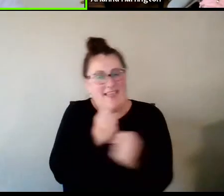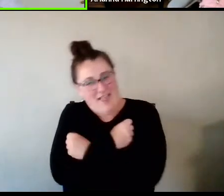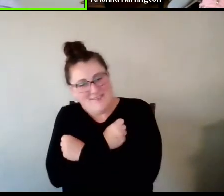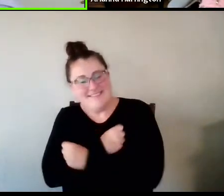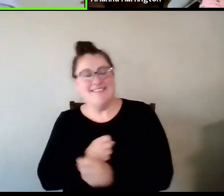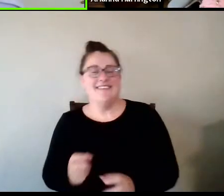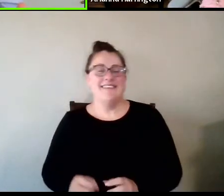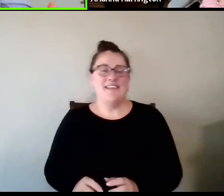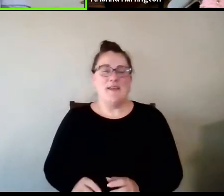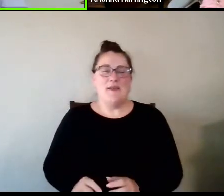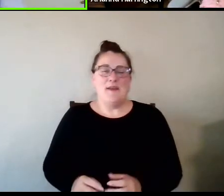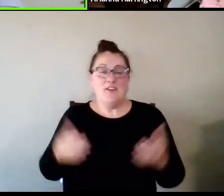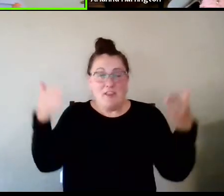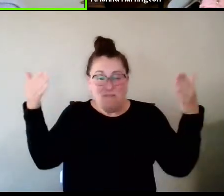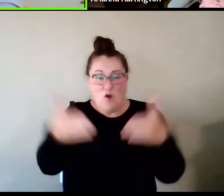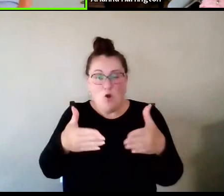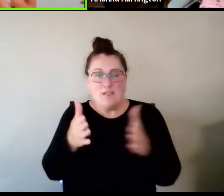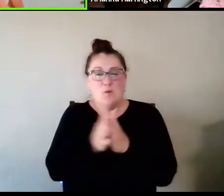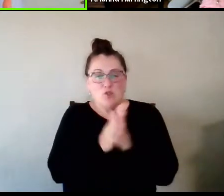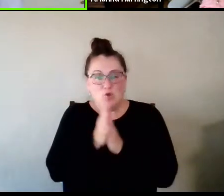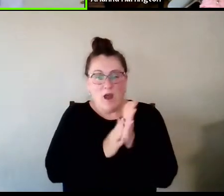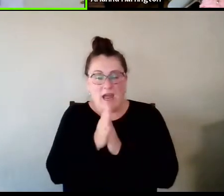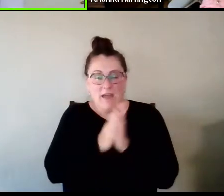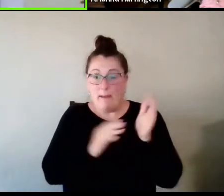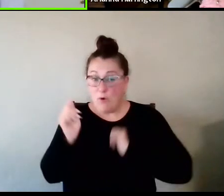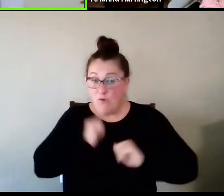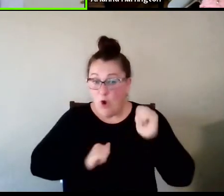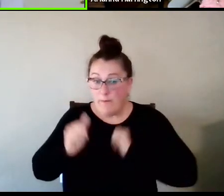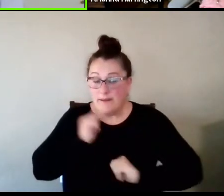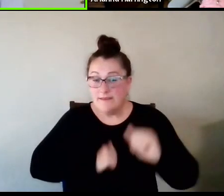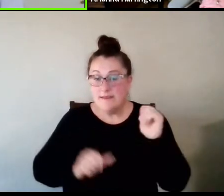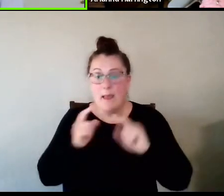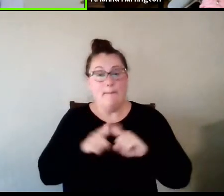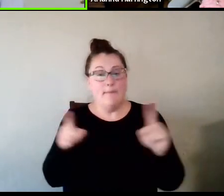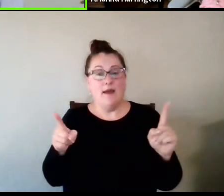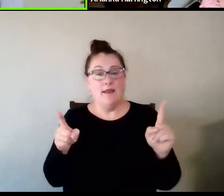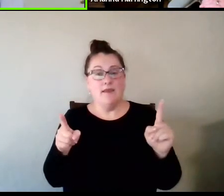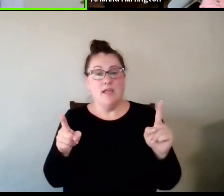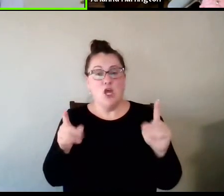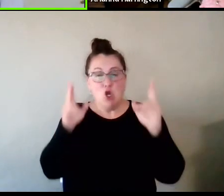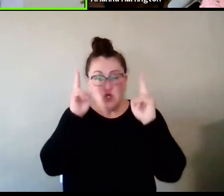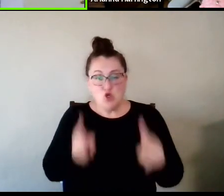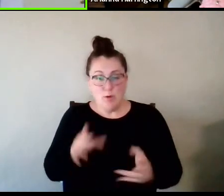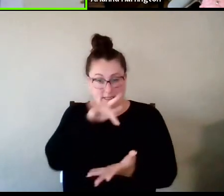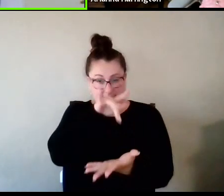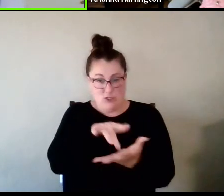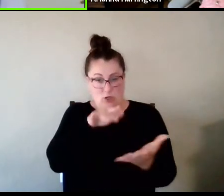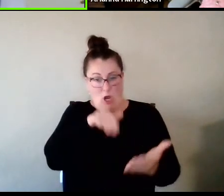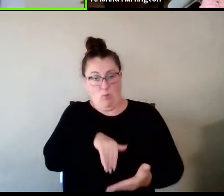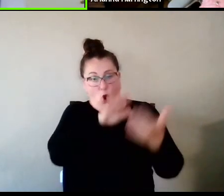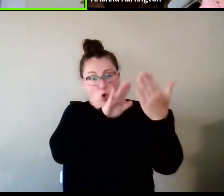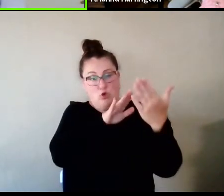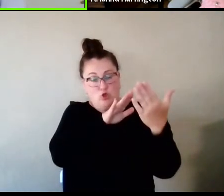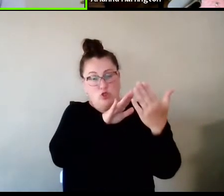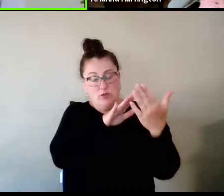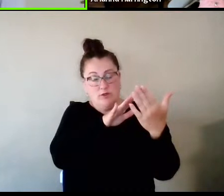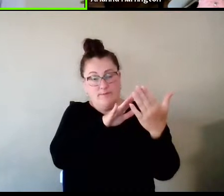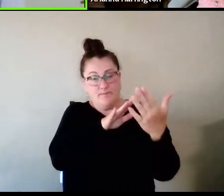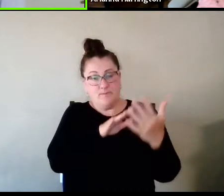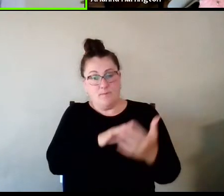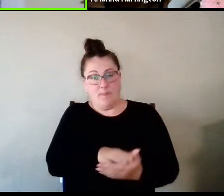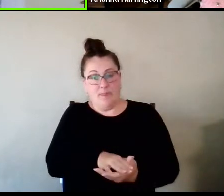initially, the focus was on driving performance, but again, with a very human-centric approach. And I think that, you